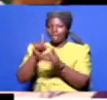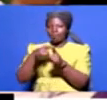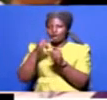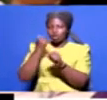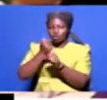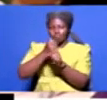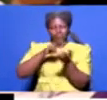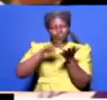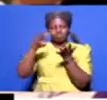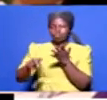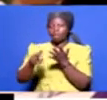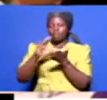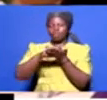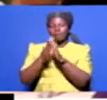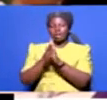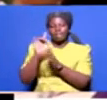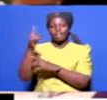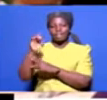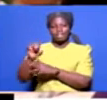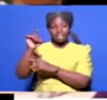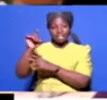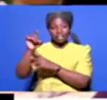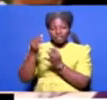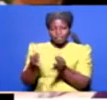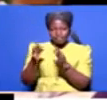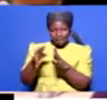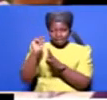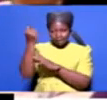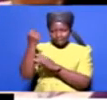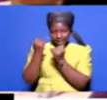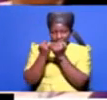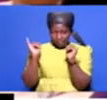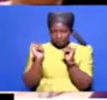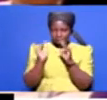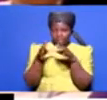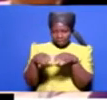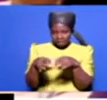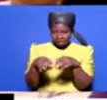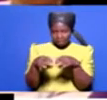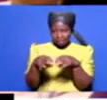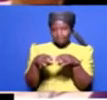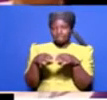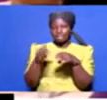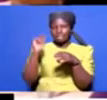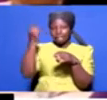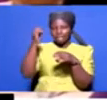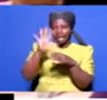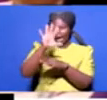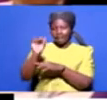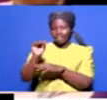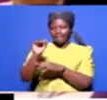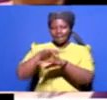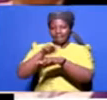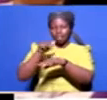the first executive officer of Kenya's independence party, the Kenya African National Union,